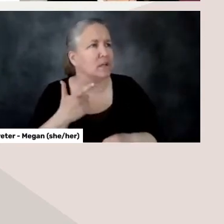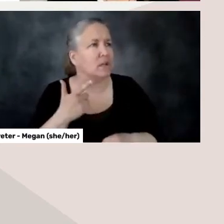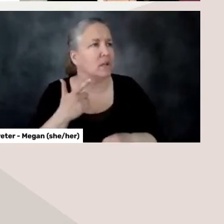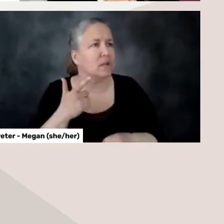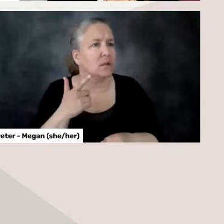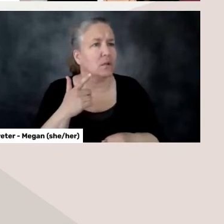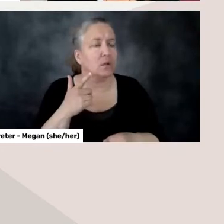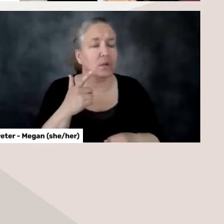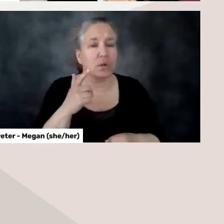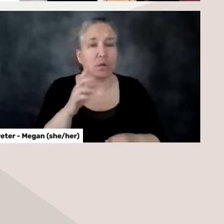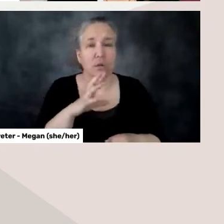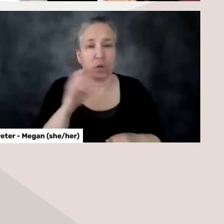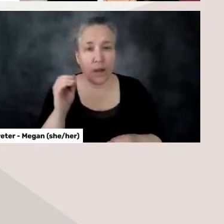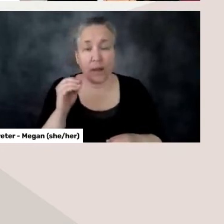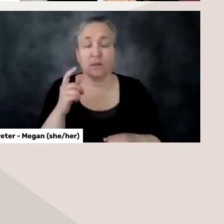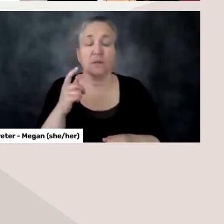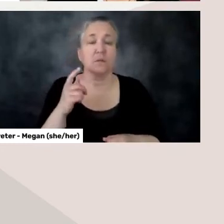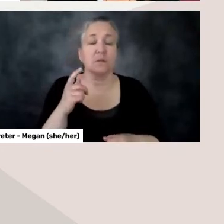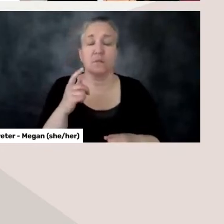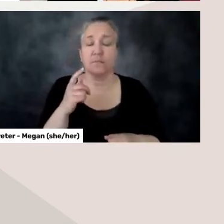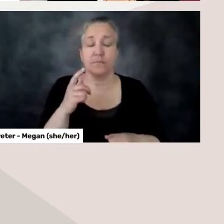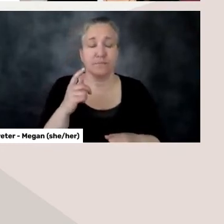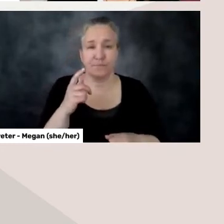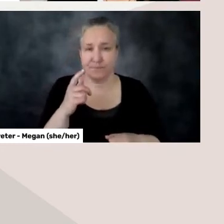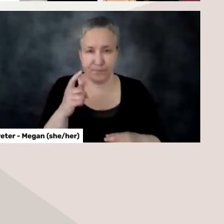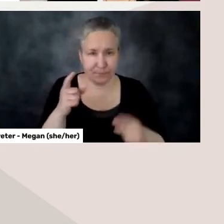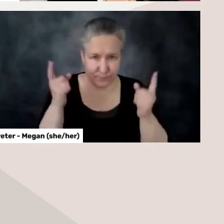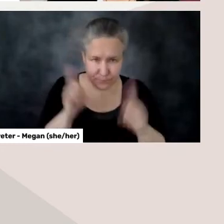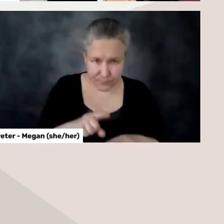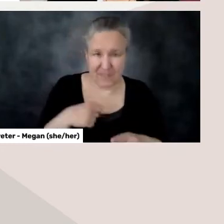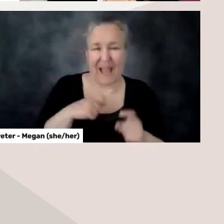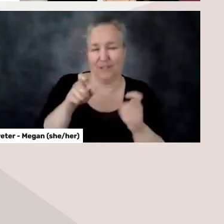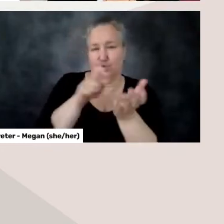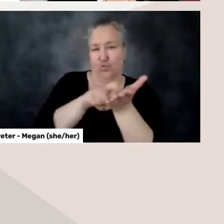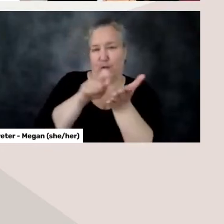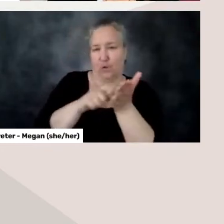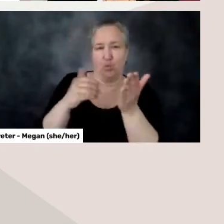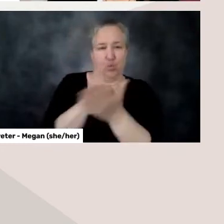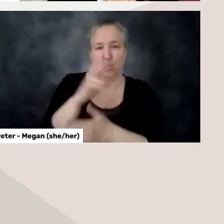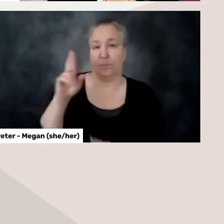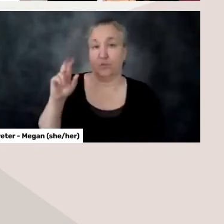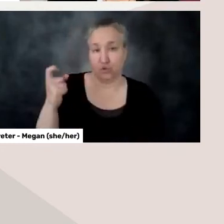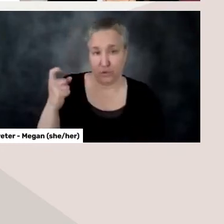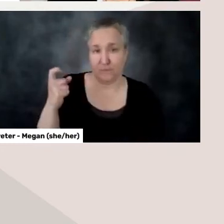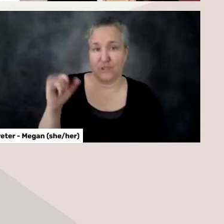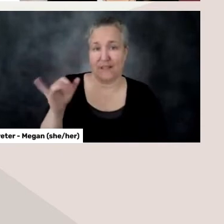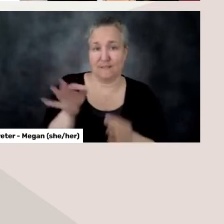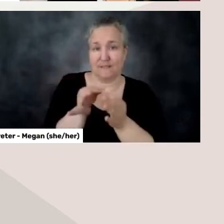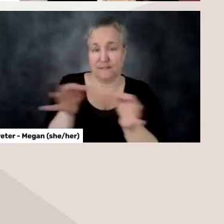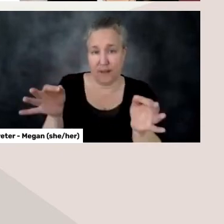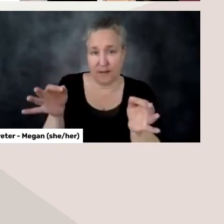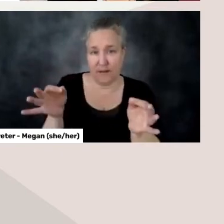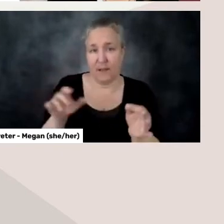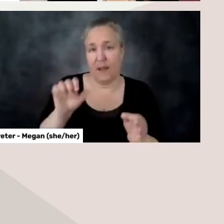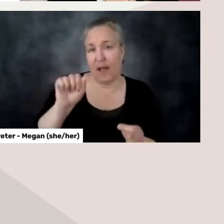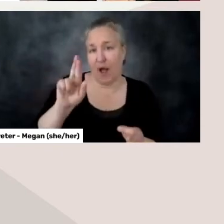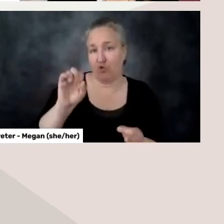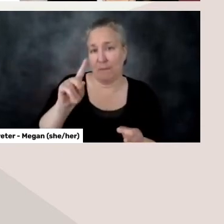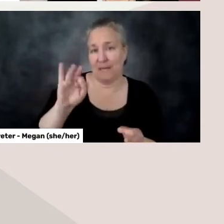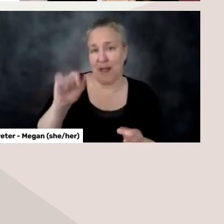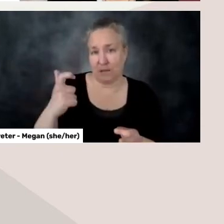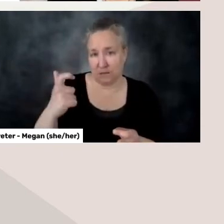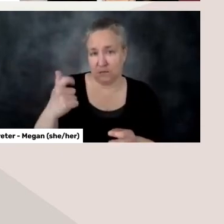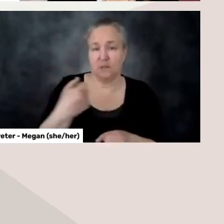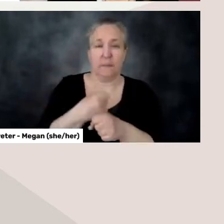And she actually, I had to write a new prescription that said Arimidex to